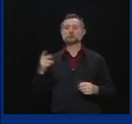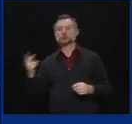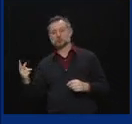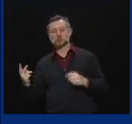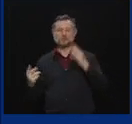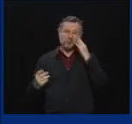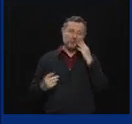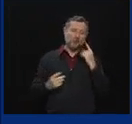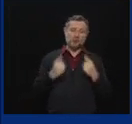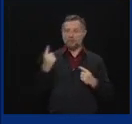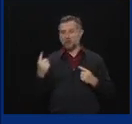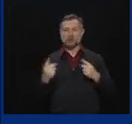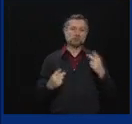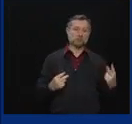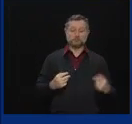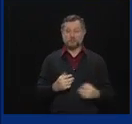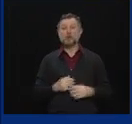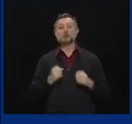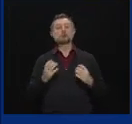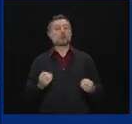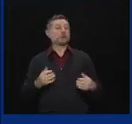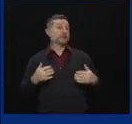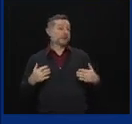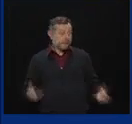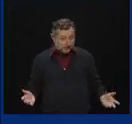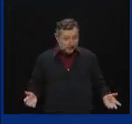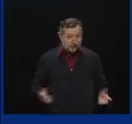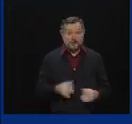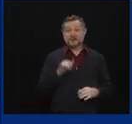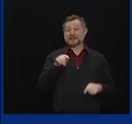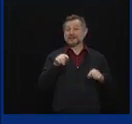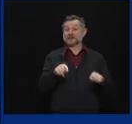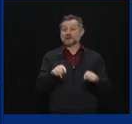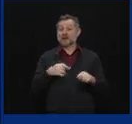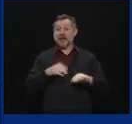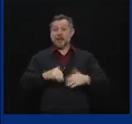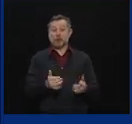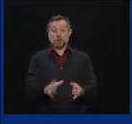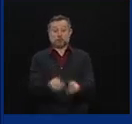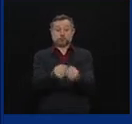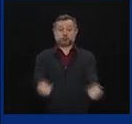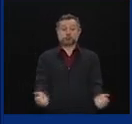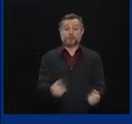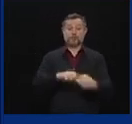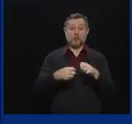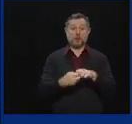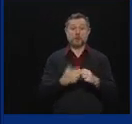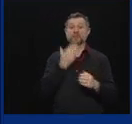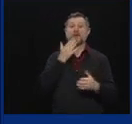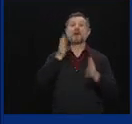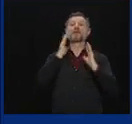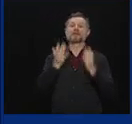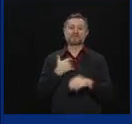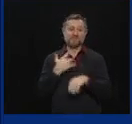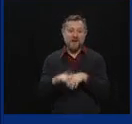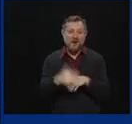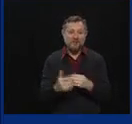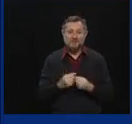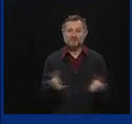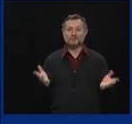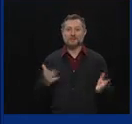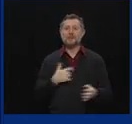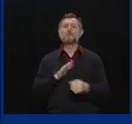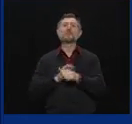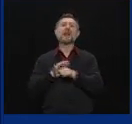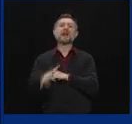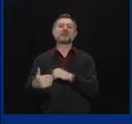Johnson, then we had the Moderna booster. This is how we get out of this, and thank God we have this available to us. There's plenty of supply.